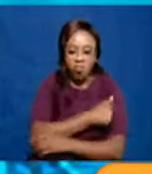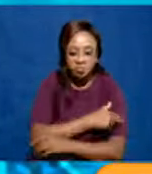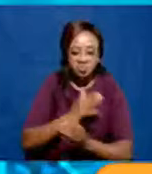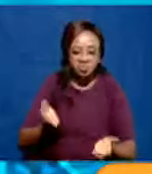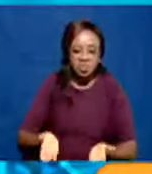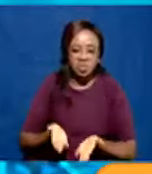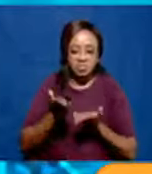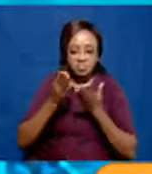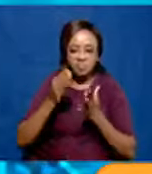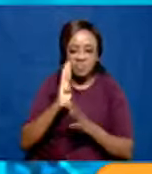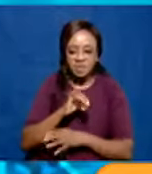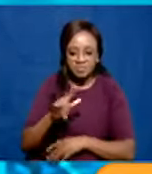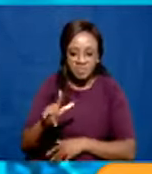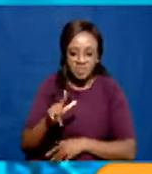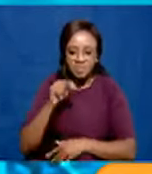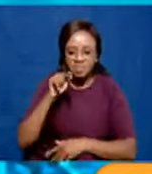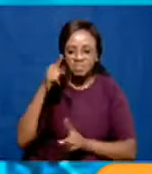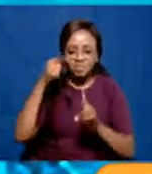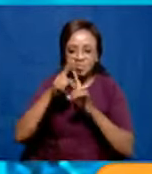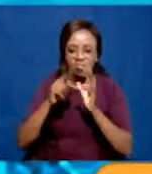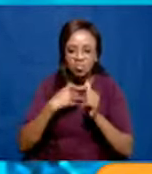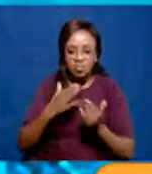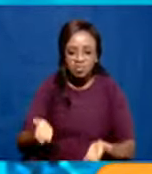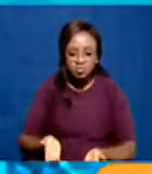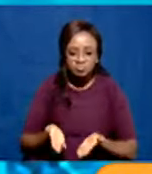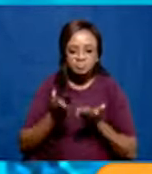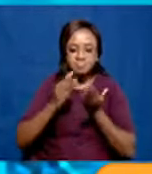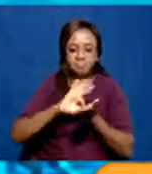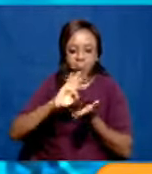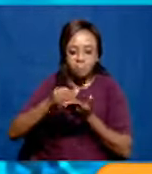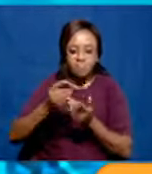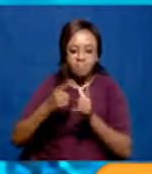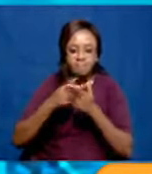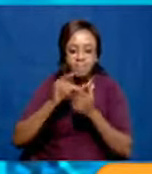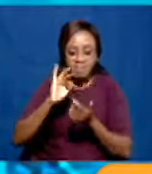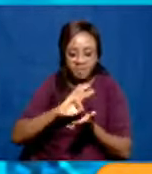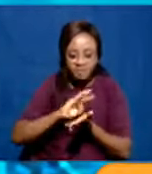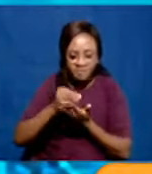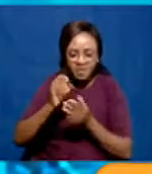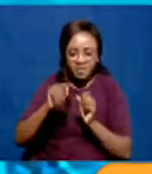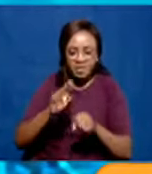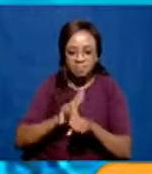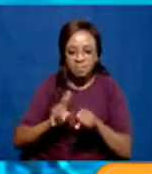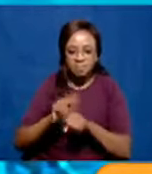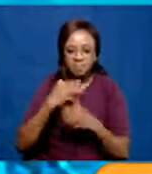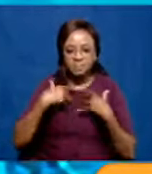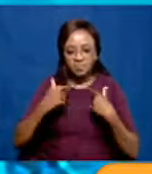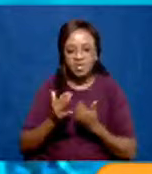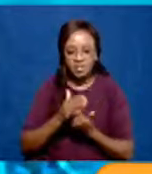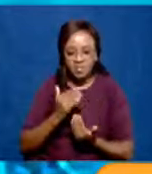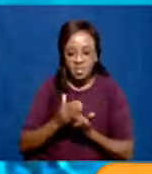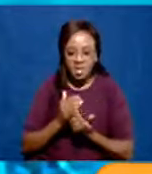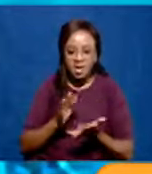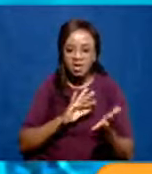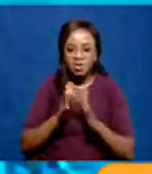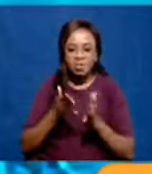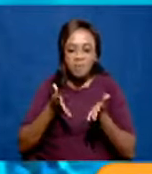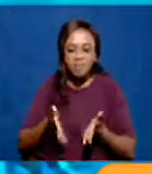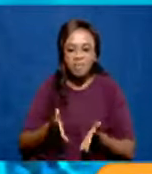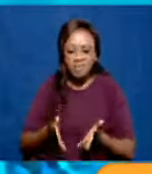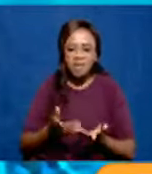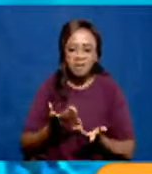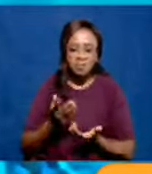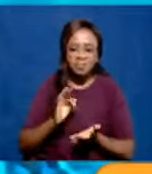of all, to ring fence the funds in those facilities so they can be used for healthcare in those facilities, as opposed to the current arrangement where the